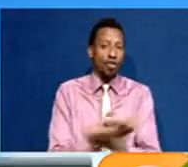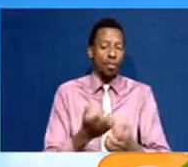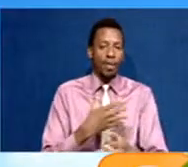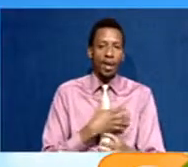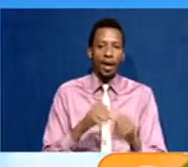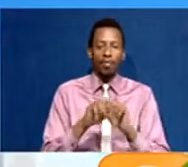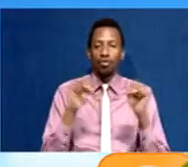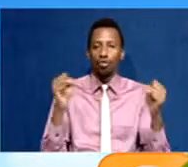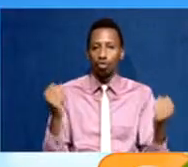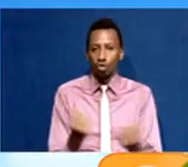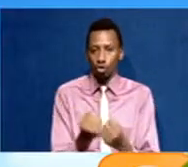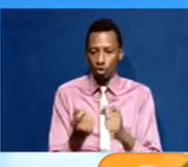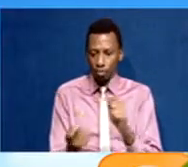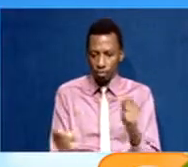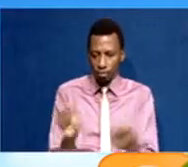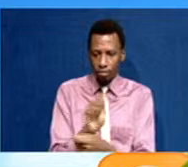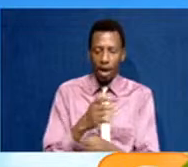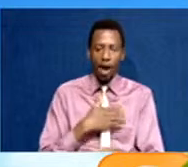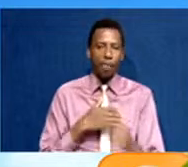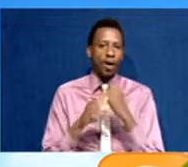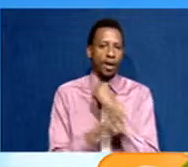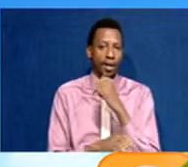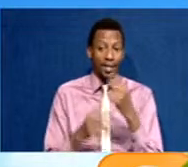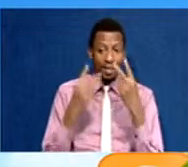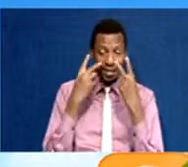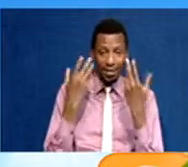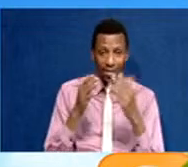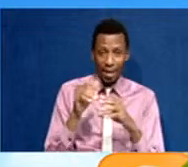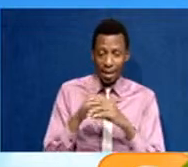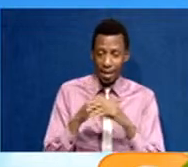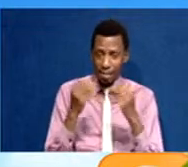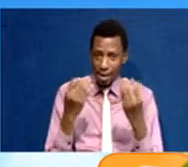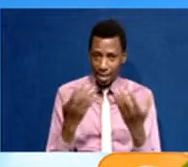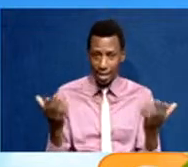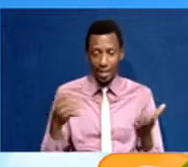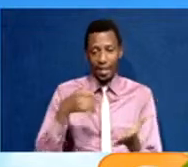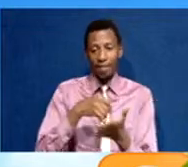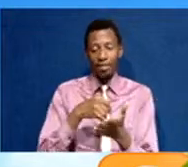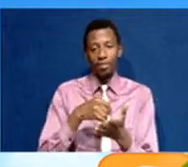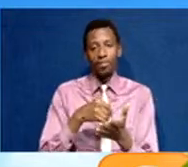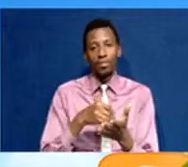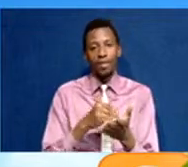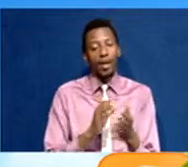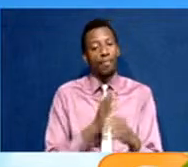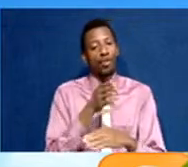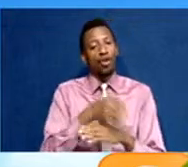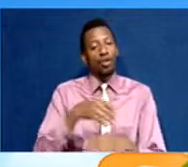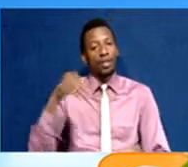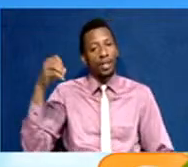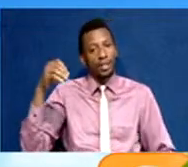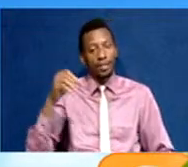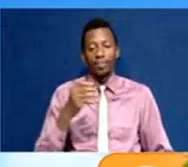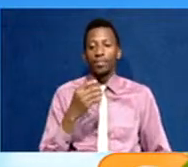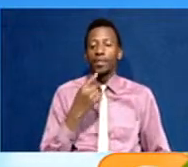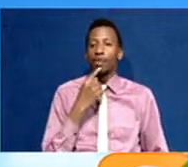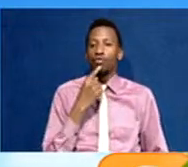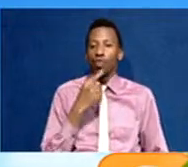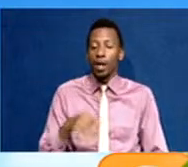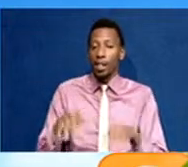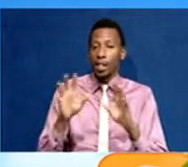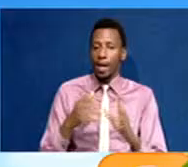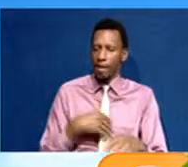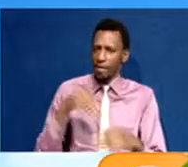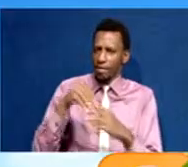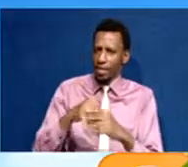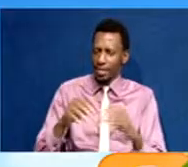social transformation of our country. We have seen this in a number of things that we're involved in, beyond the electrons. Lake Turkana has invested